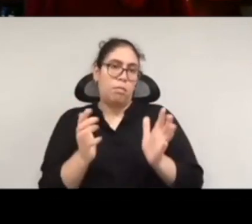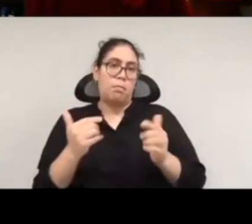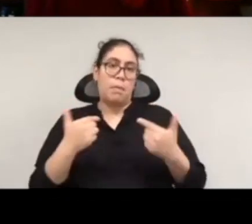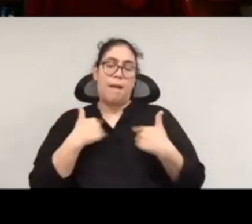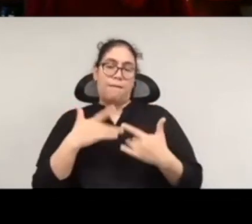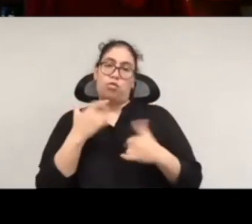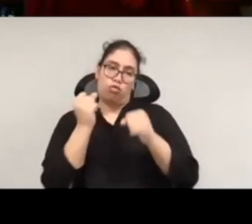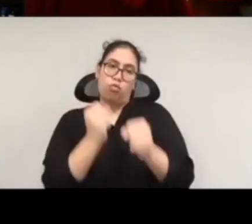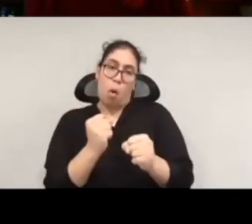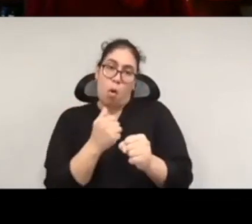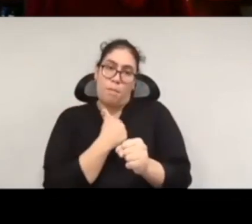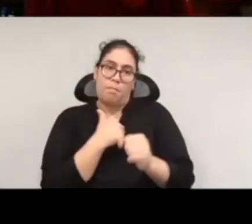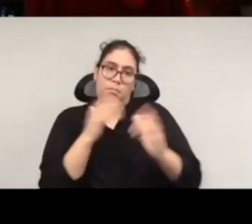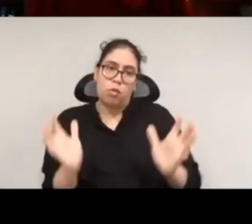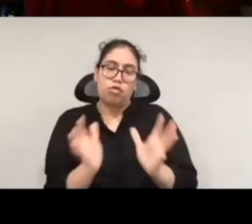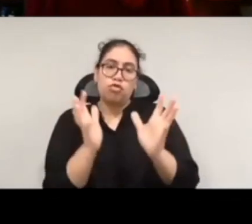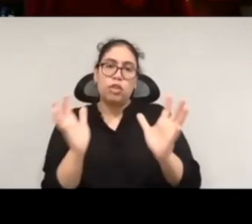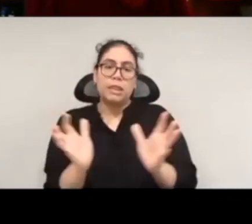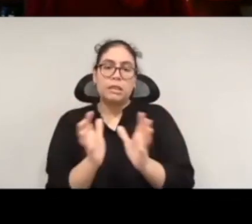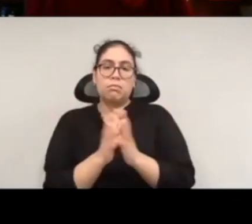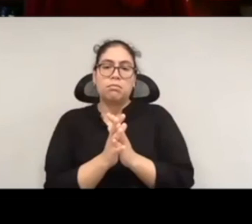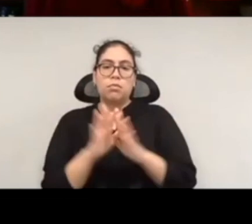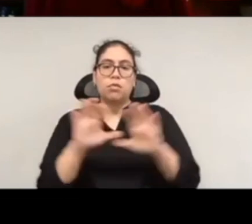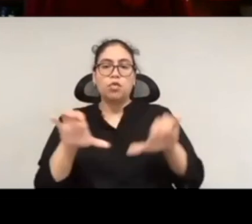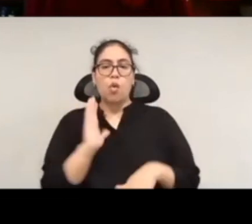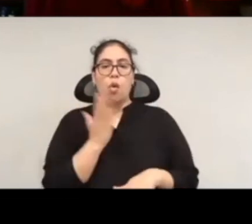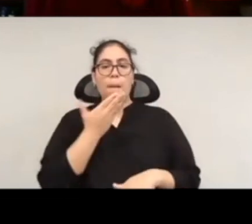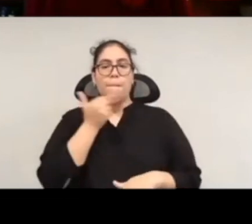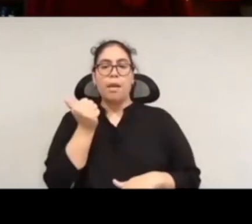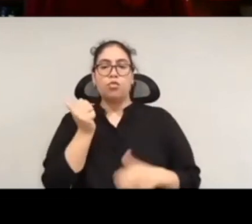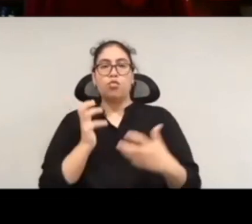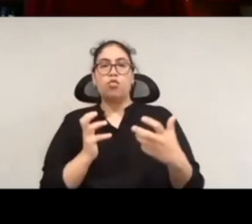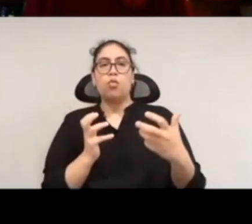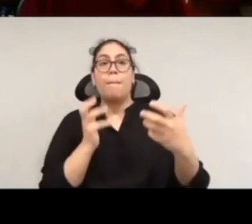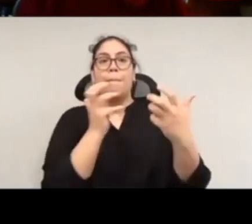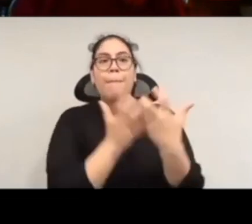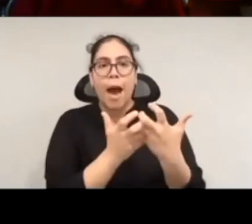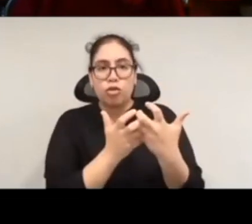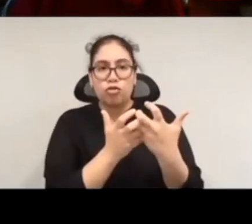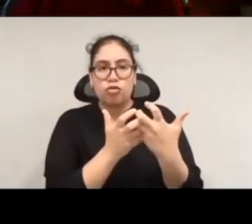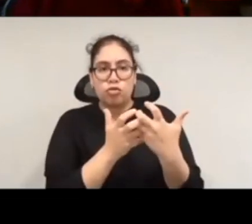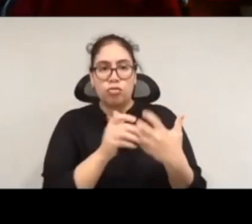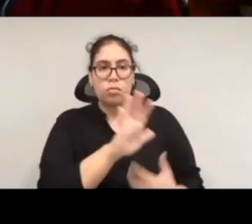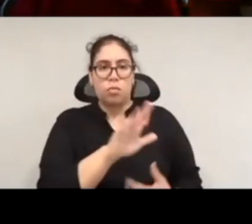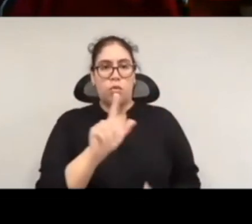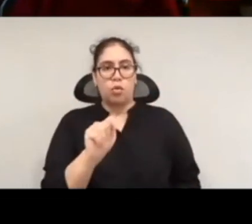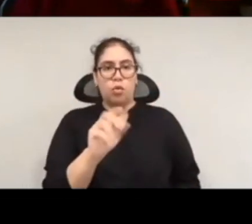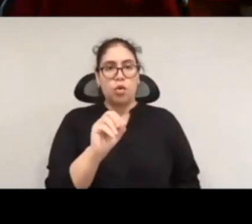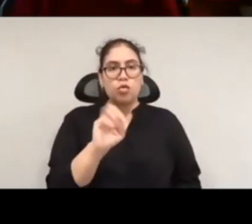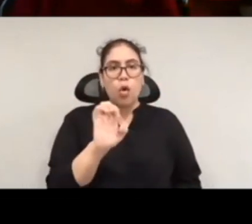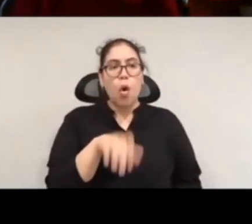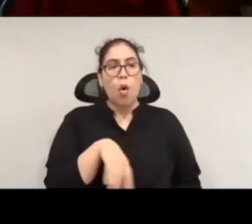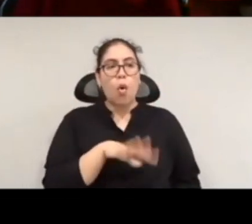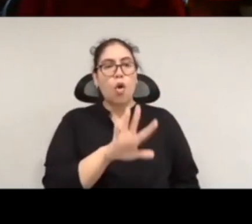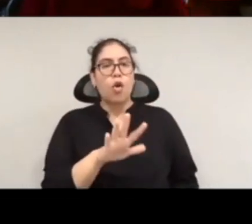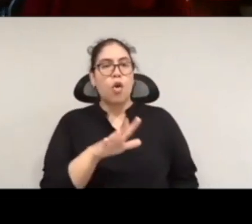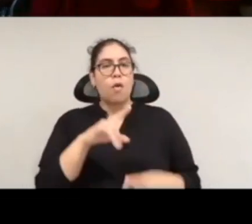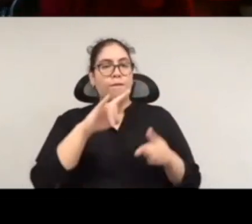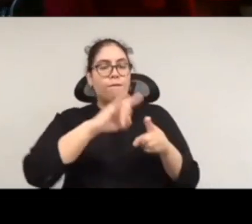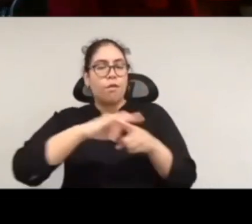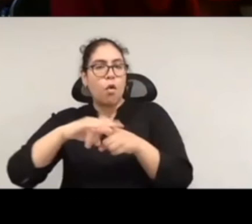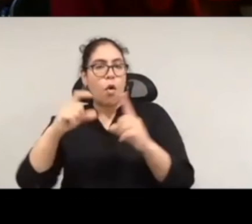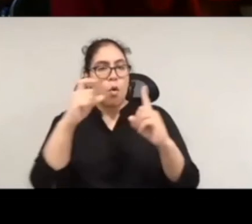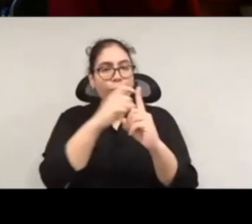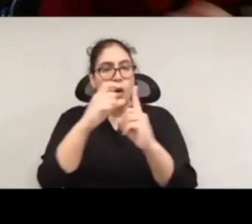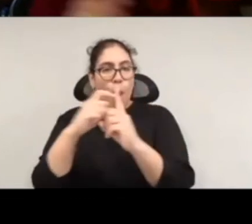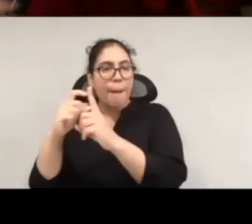about this, doing our best to match the tone and the vocabulary of each project to